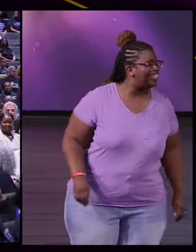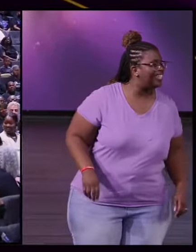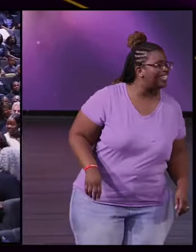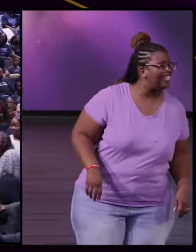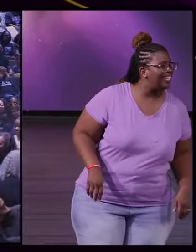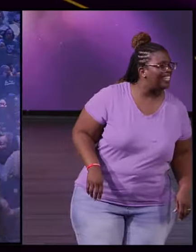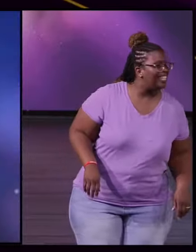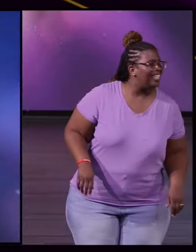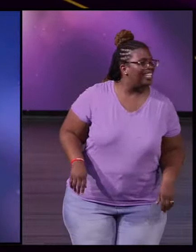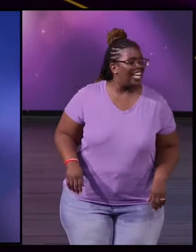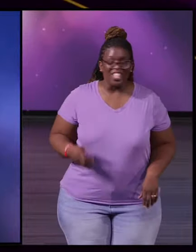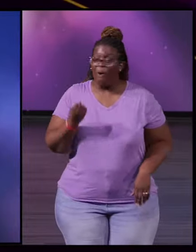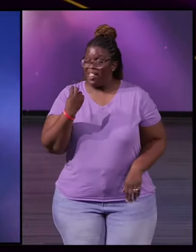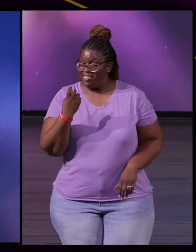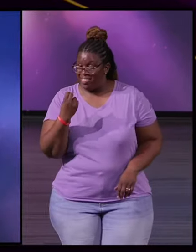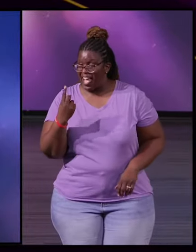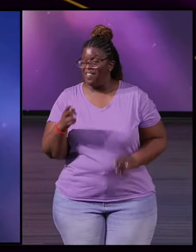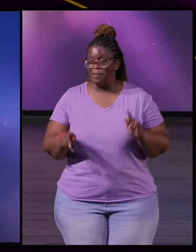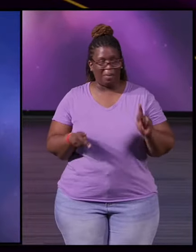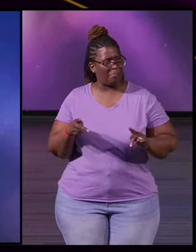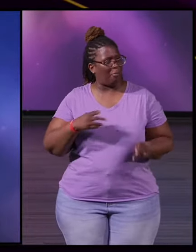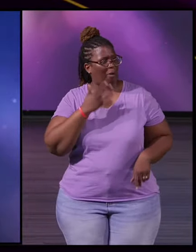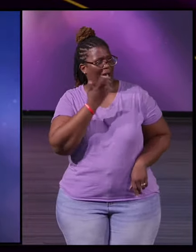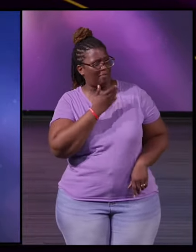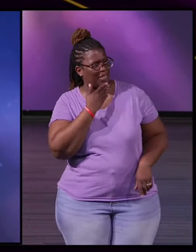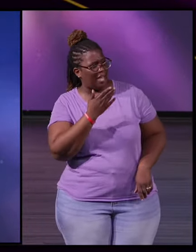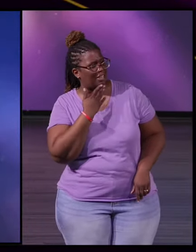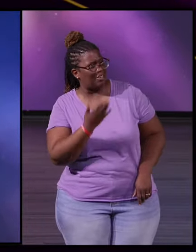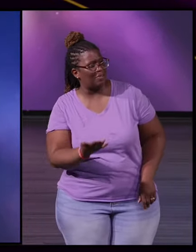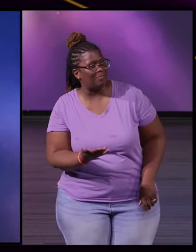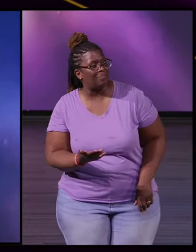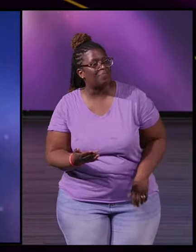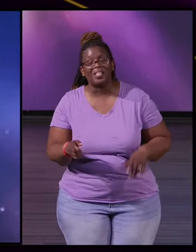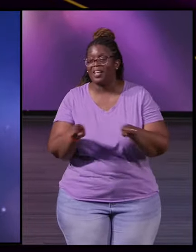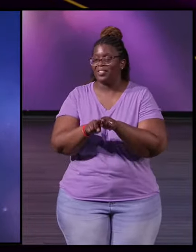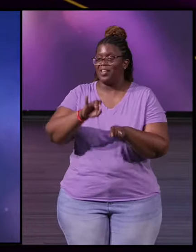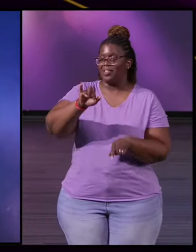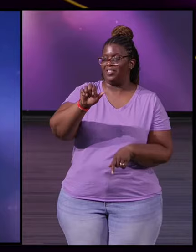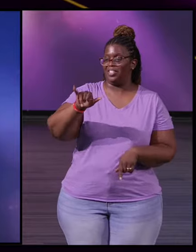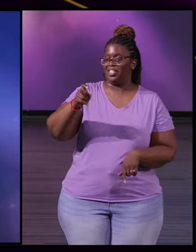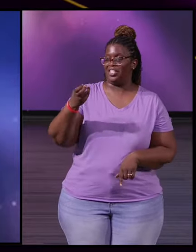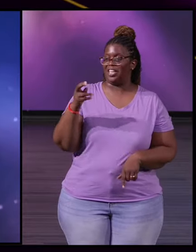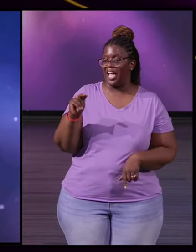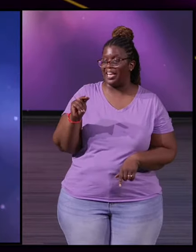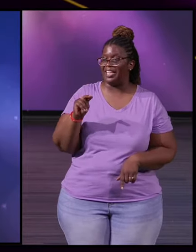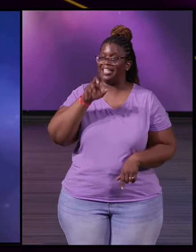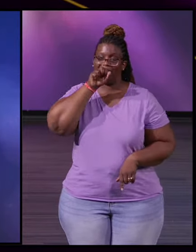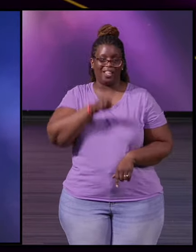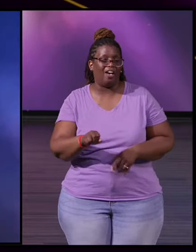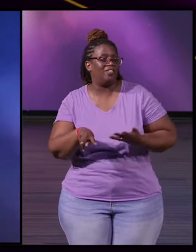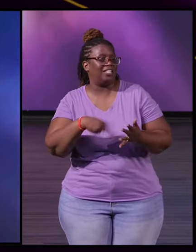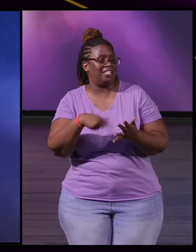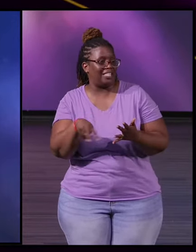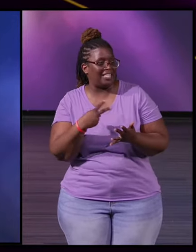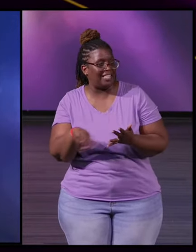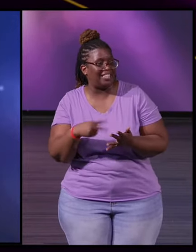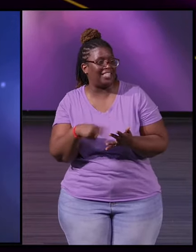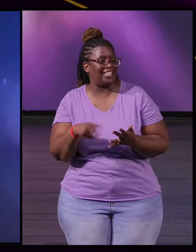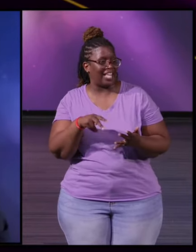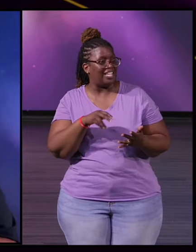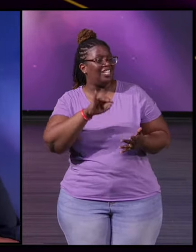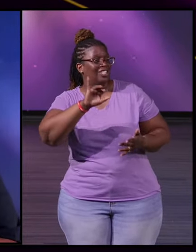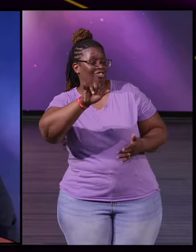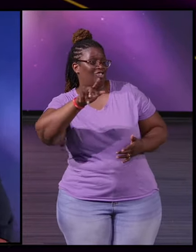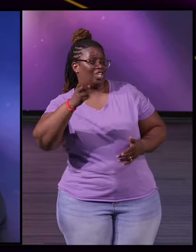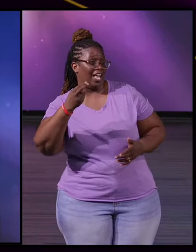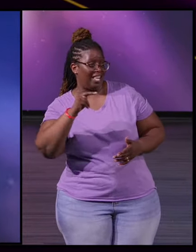So we, 11 folks in the room, appreciate it. All right, and we also know Jalen is also one who loves to dance. We was dancing at the after fair, Jalen,